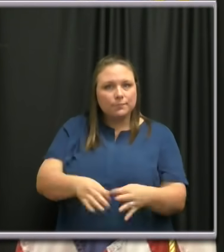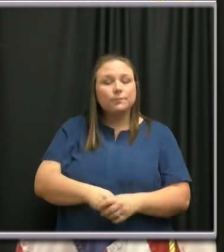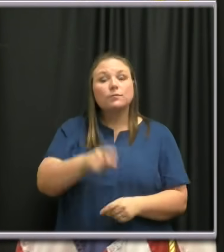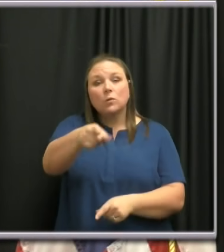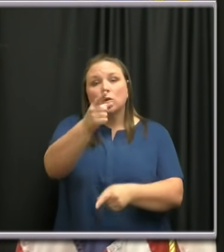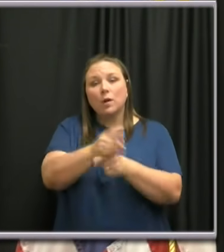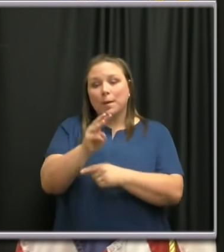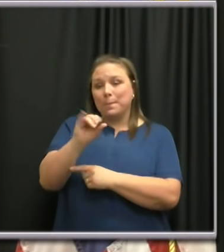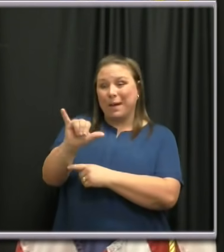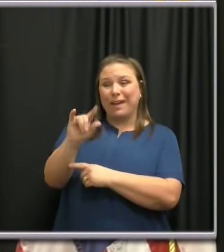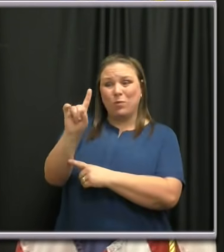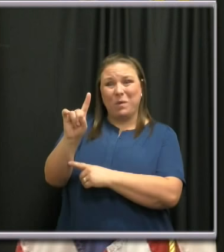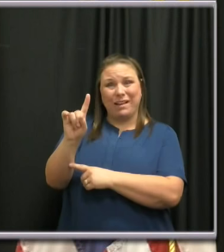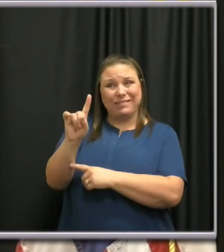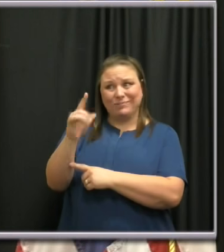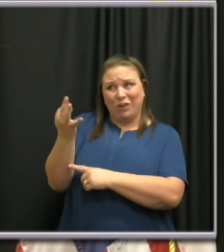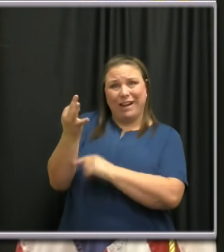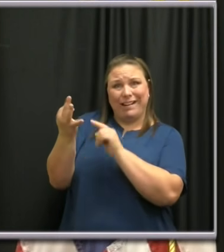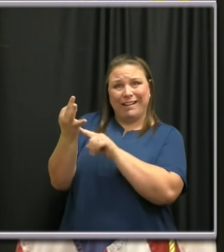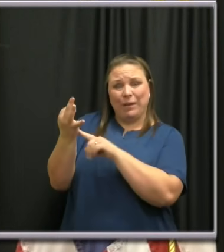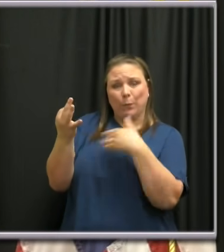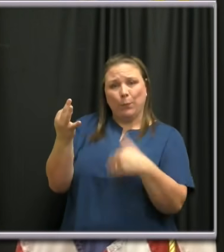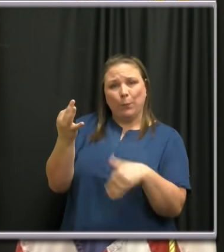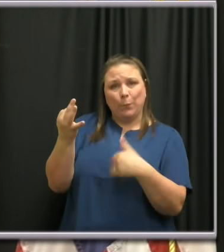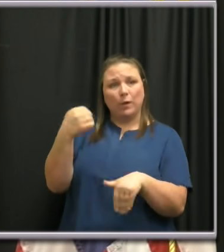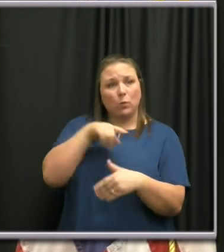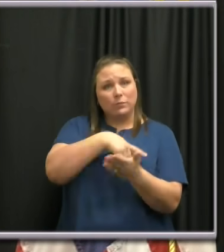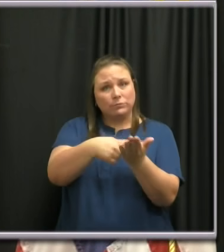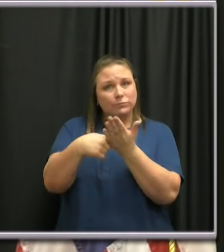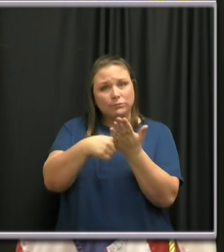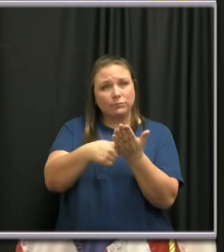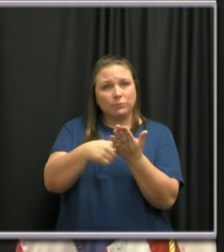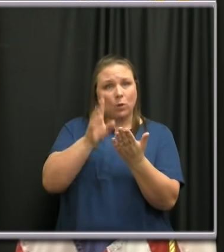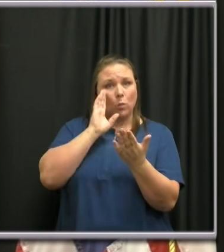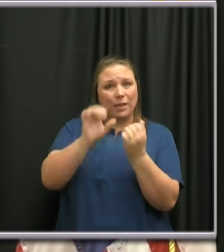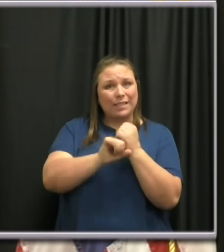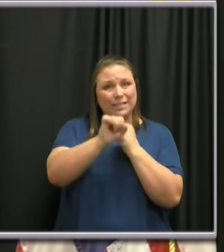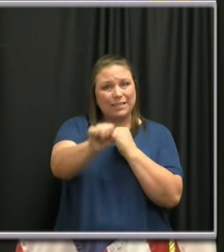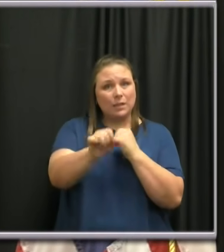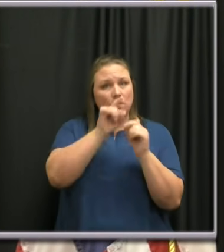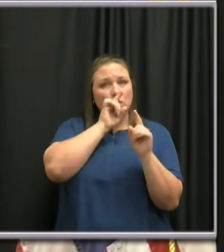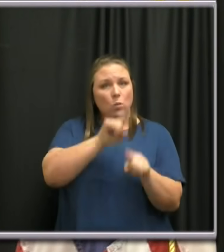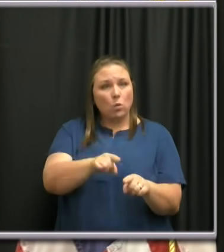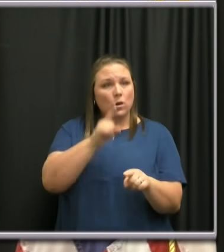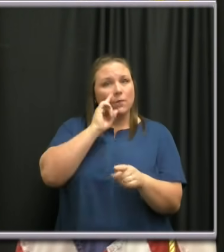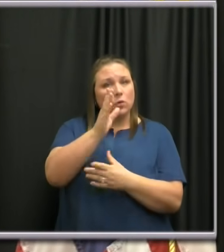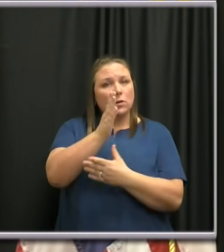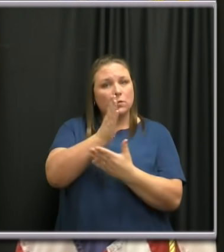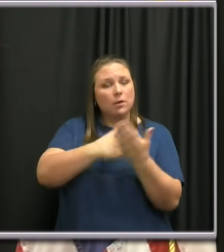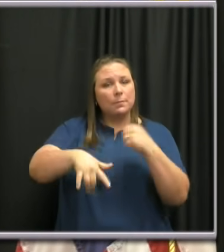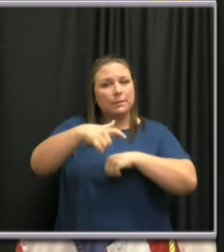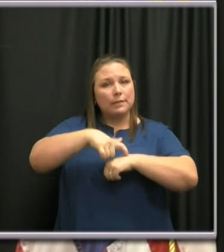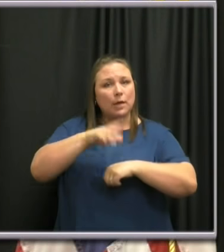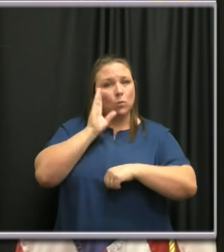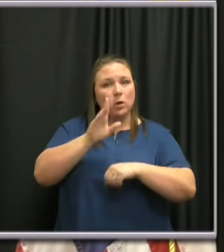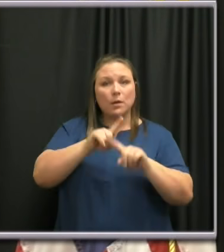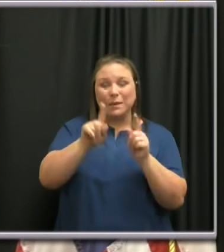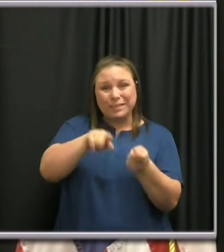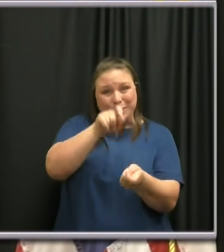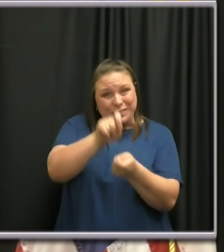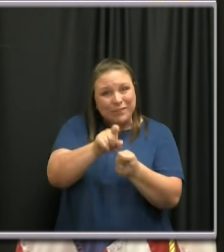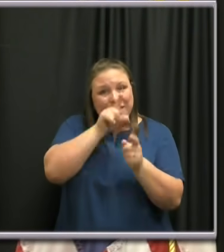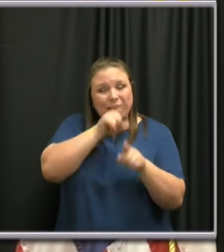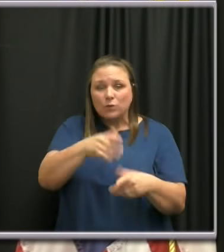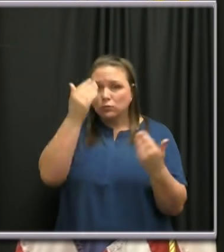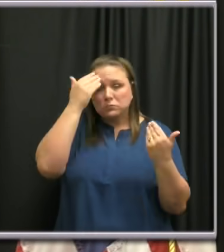you're right, May 1 is, I think, Friday, and as we've discussed, we'll probably extend the order for some time. I don't have an answer as to when that